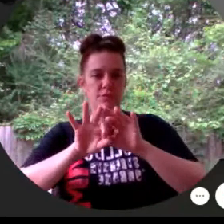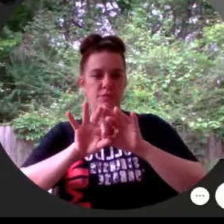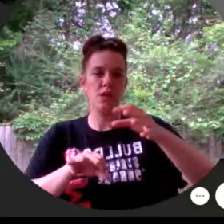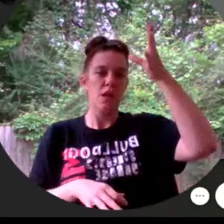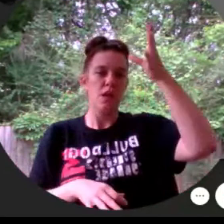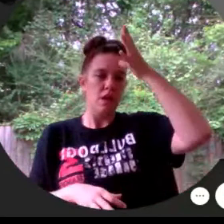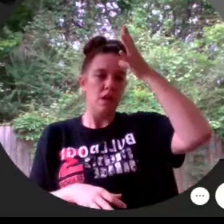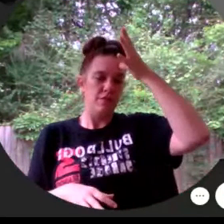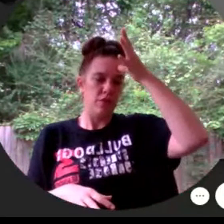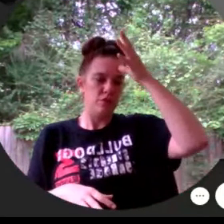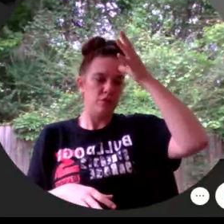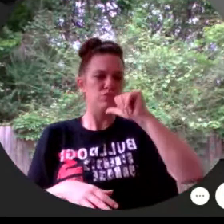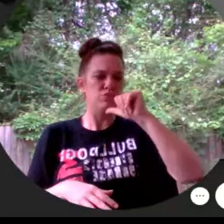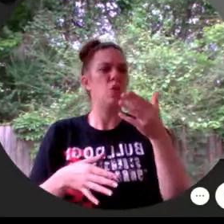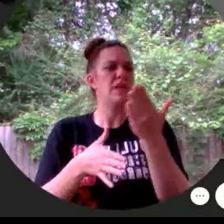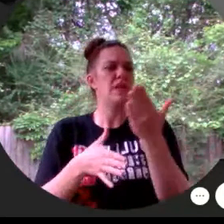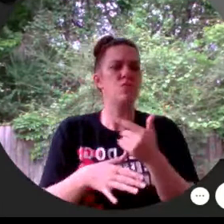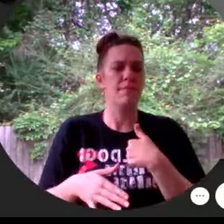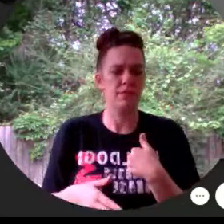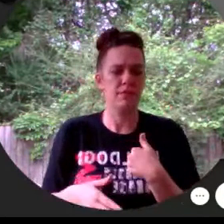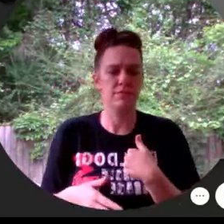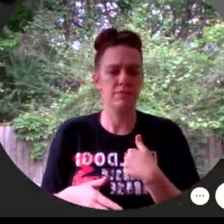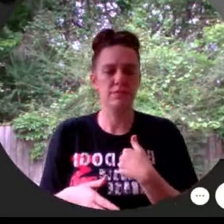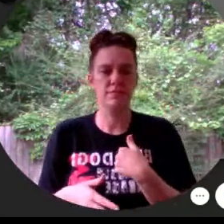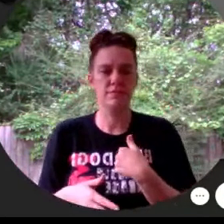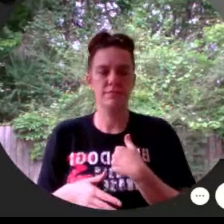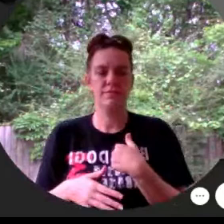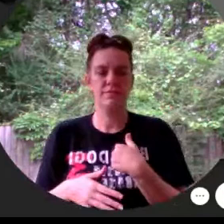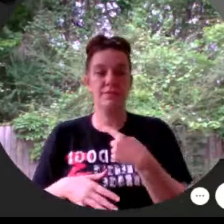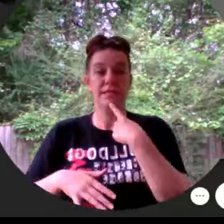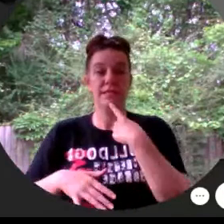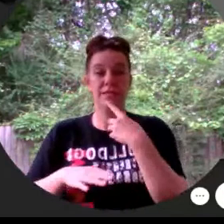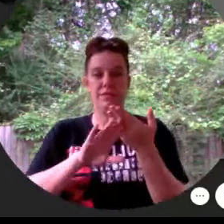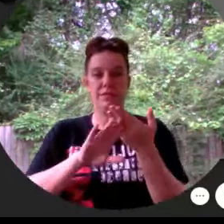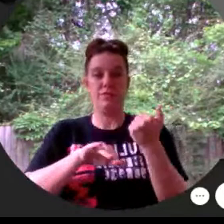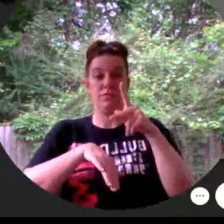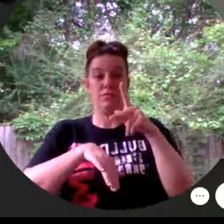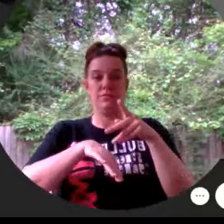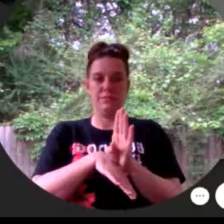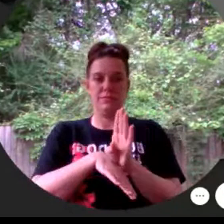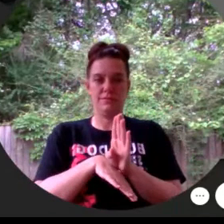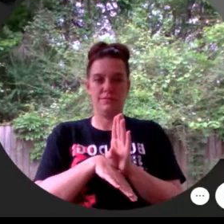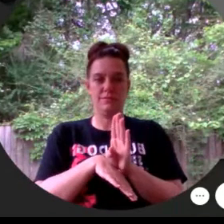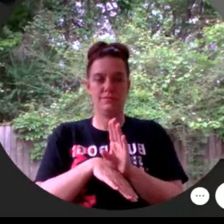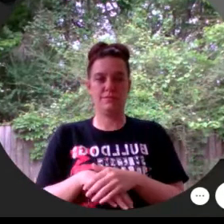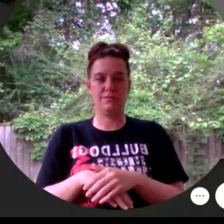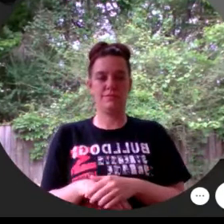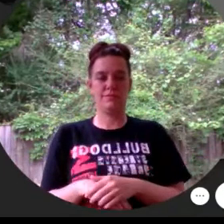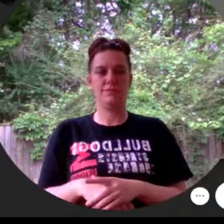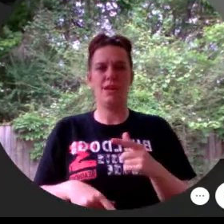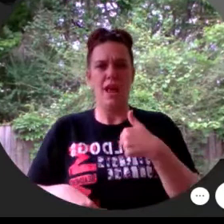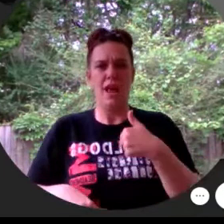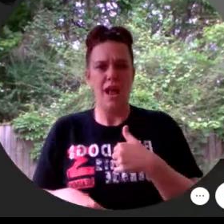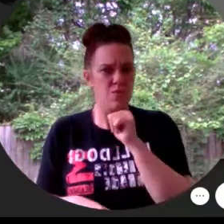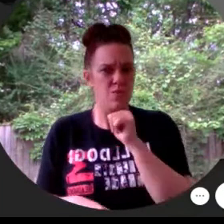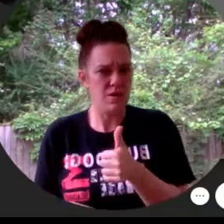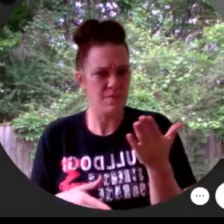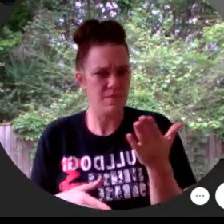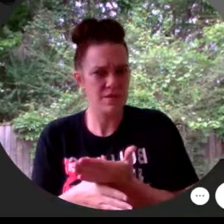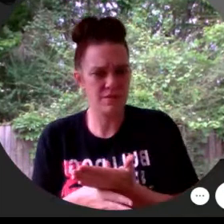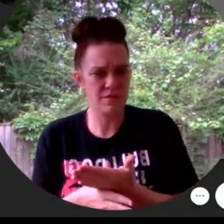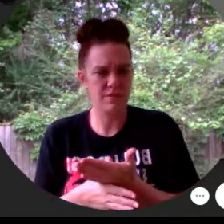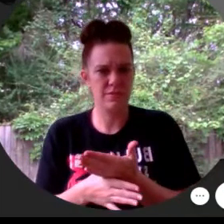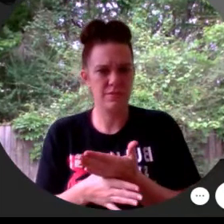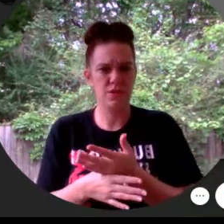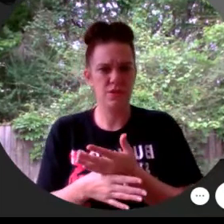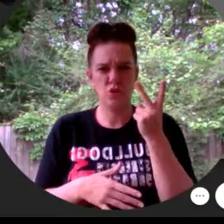do not interrupt me," said former Principal Barkin. "I will not be interrupted. Did